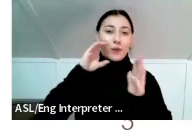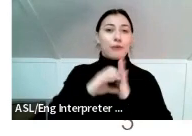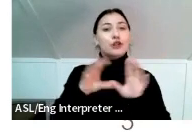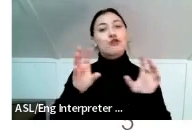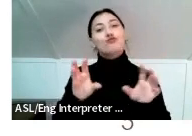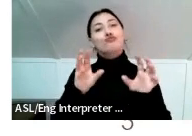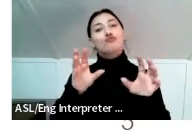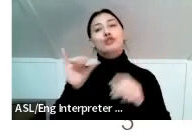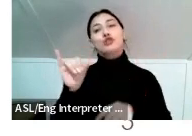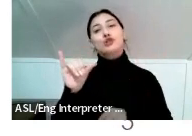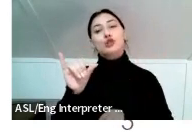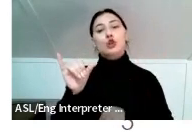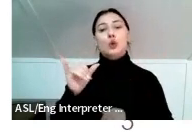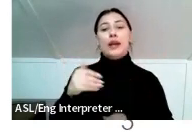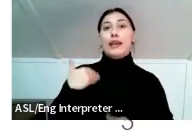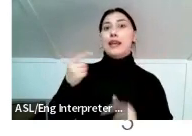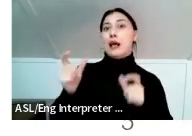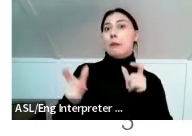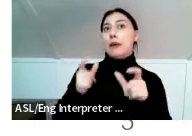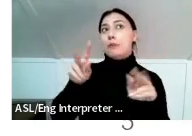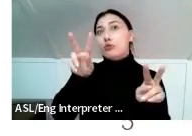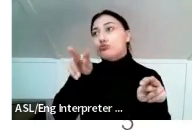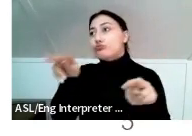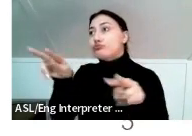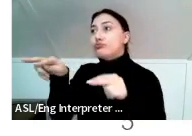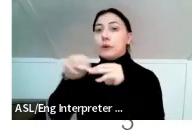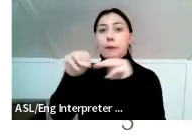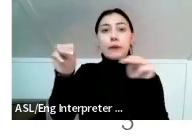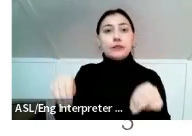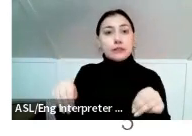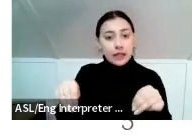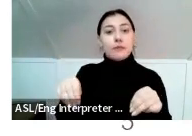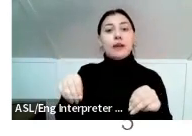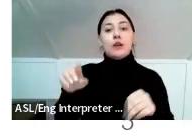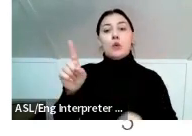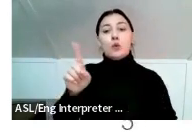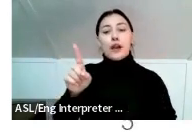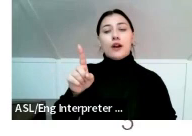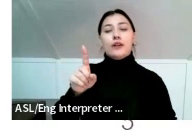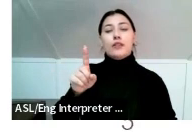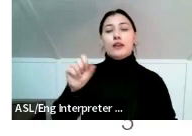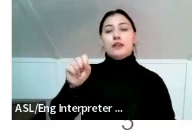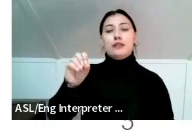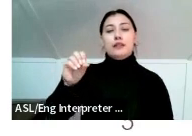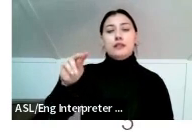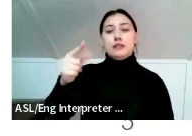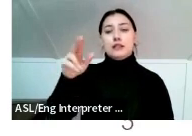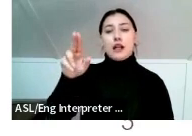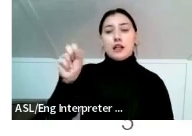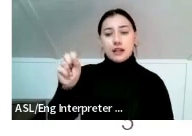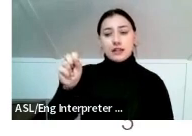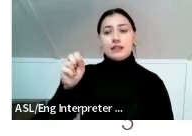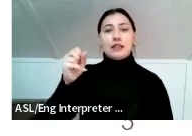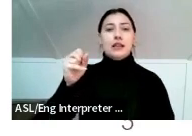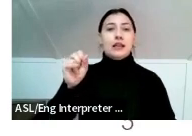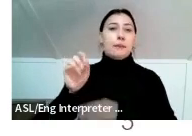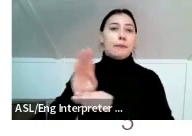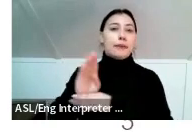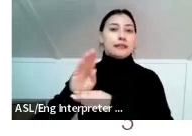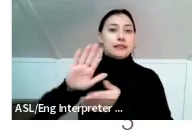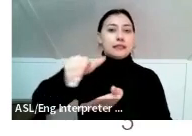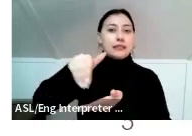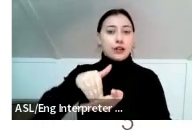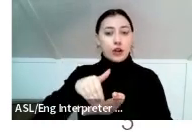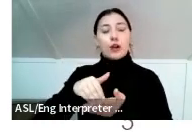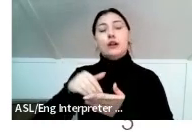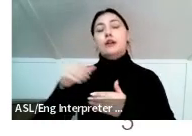slide of young people examining an exhibit at the Songus Industrial History Center, photo by Meg Moore, courtesy of